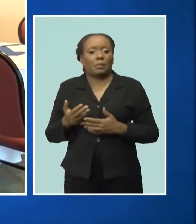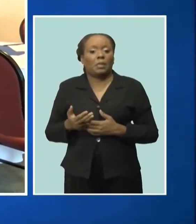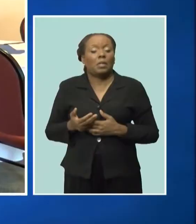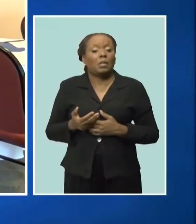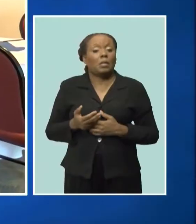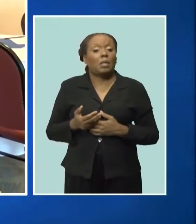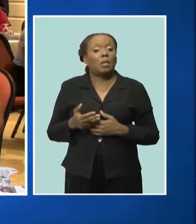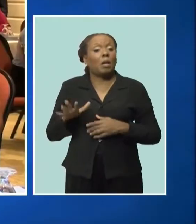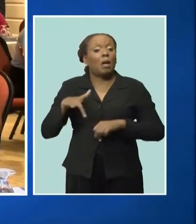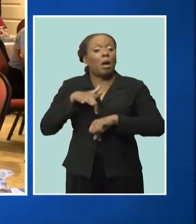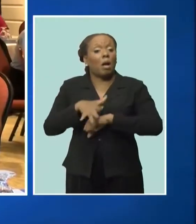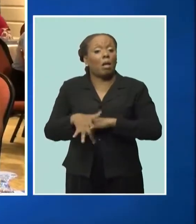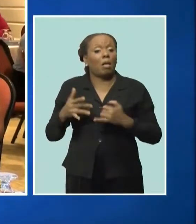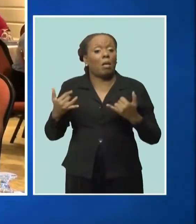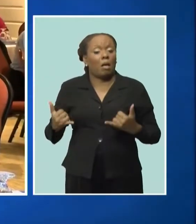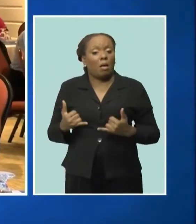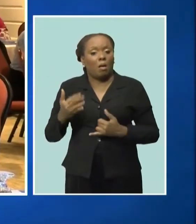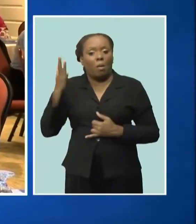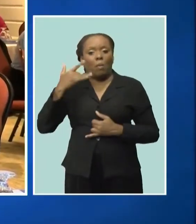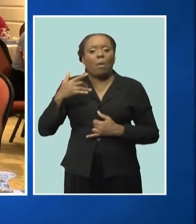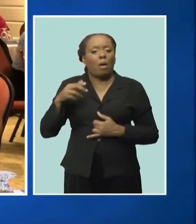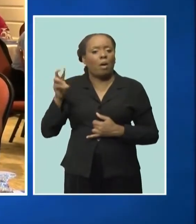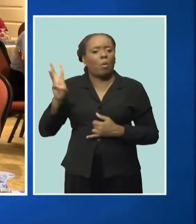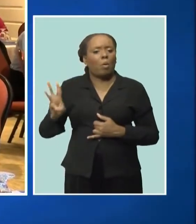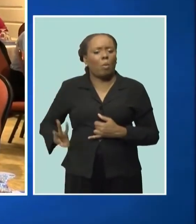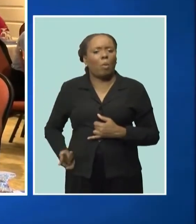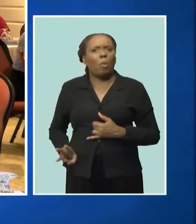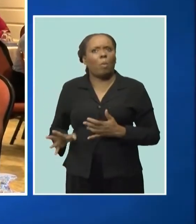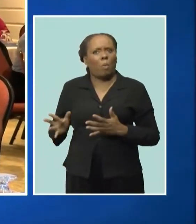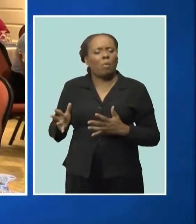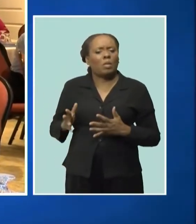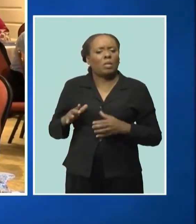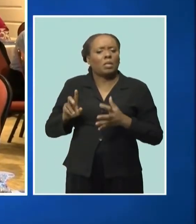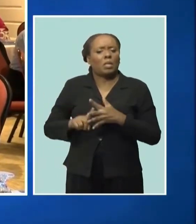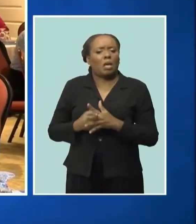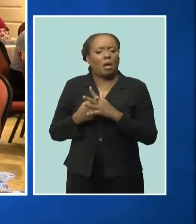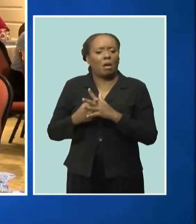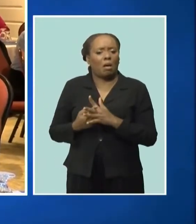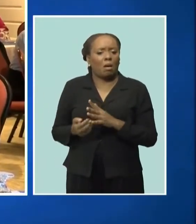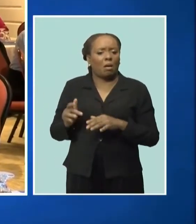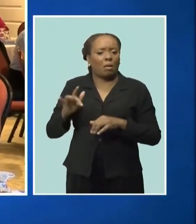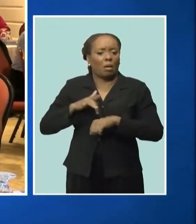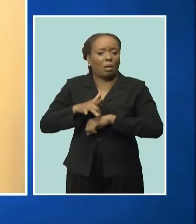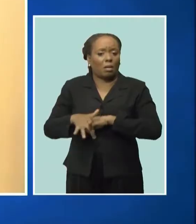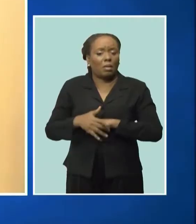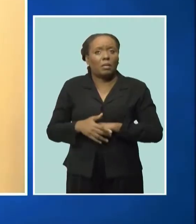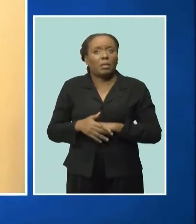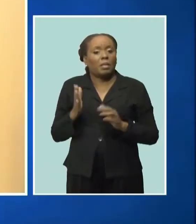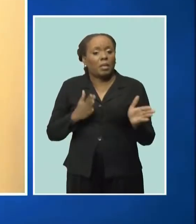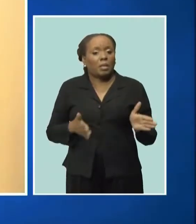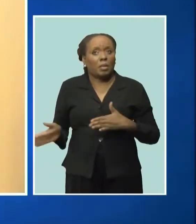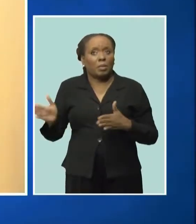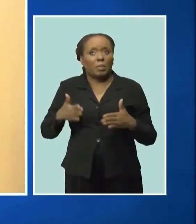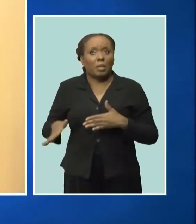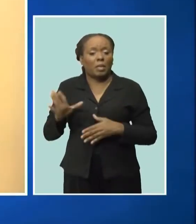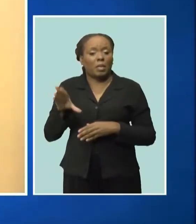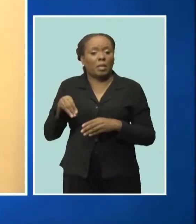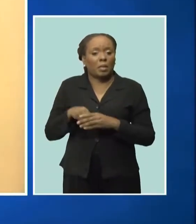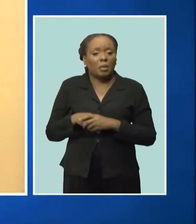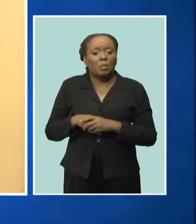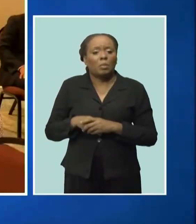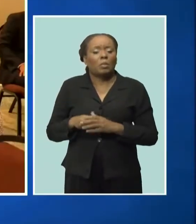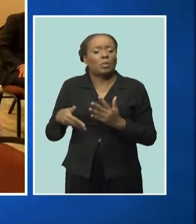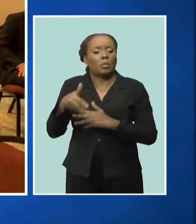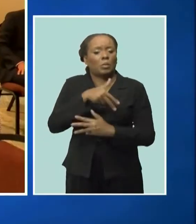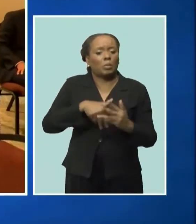in the earlier portion of the season. The plan includes the merger of social services and utilizing the Resilience and